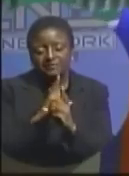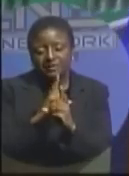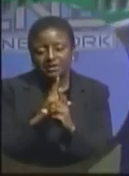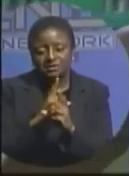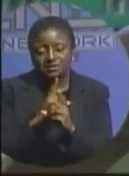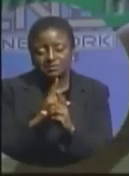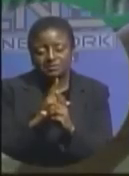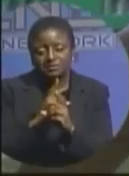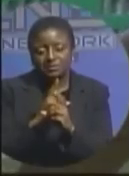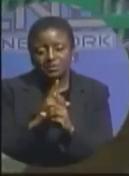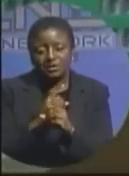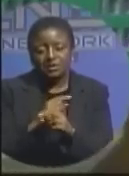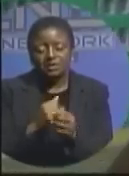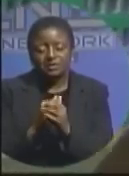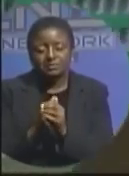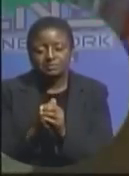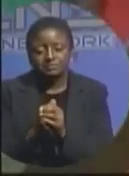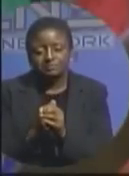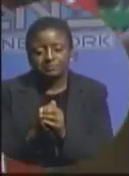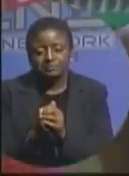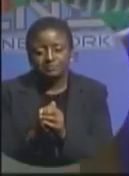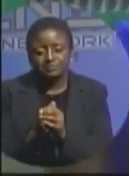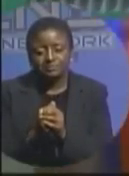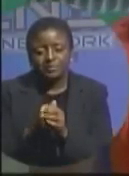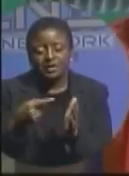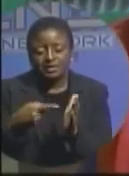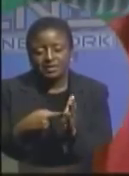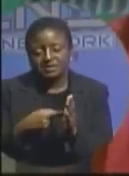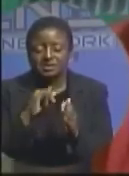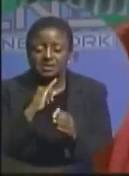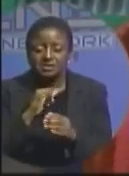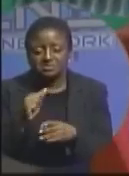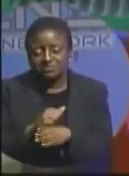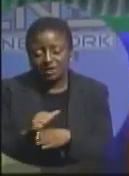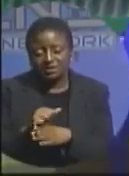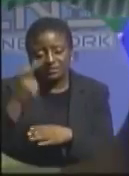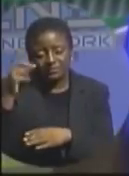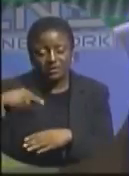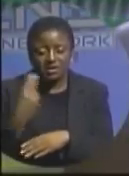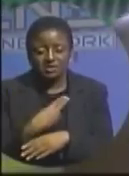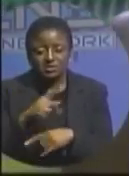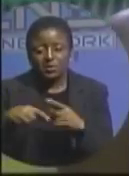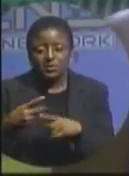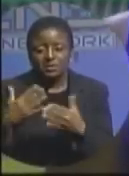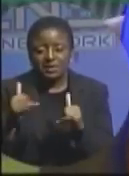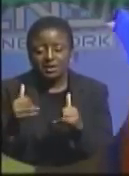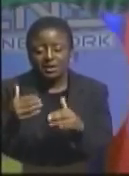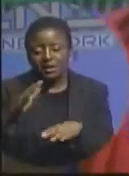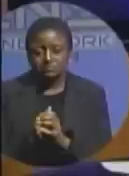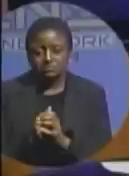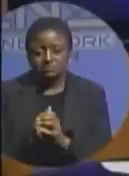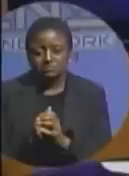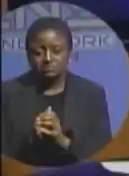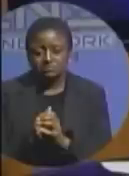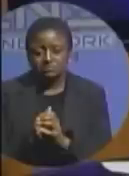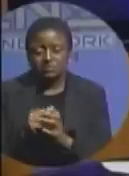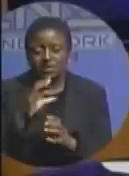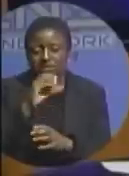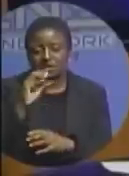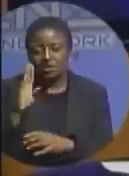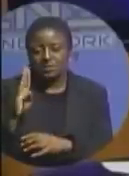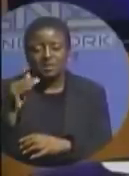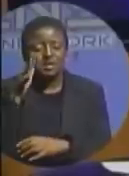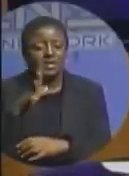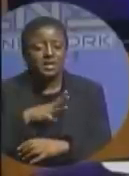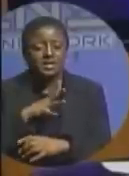COB on day level, but I guess, like, this is like practice for us. So I guess when we play other big teams, we'll pick it up a little bit. The COB Lady Caribs